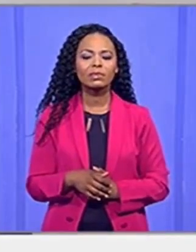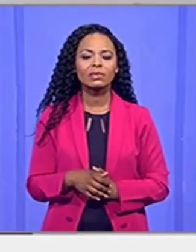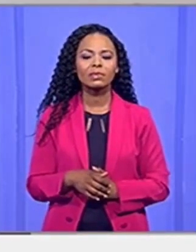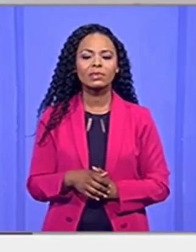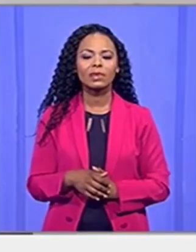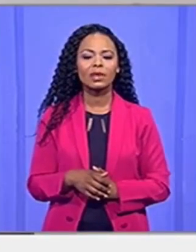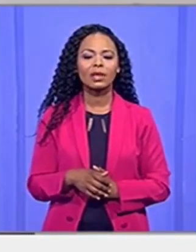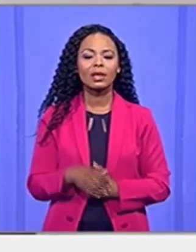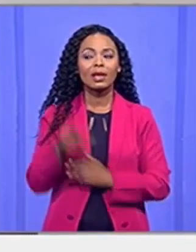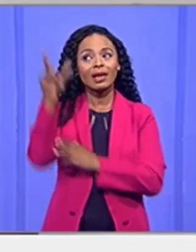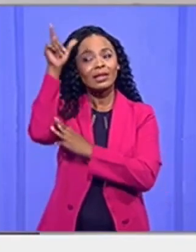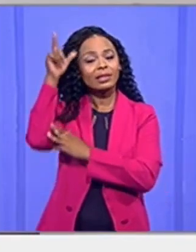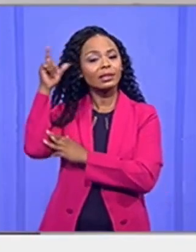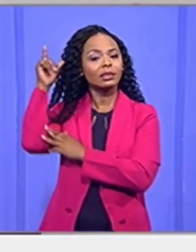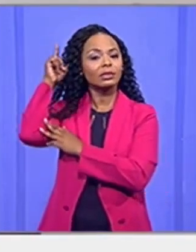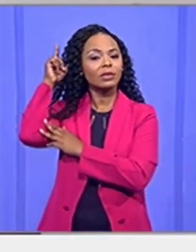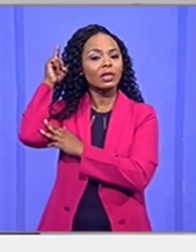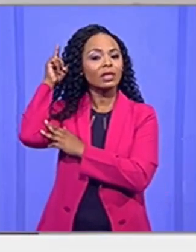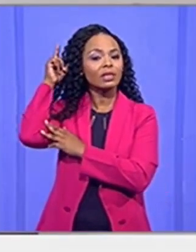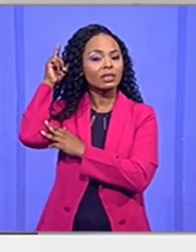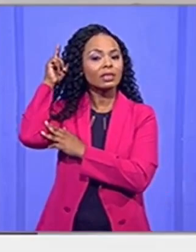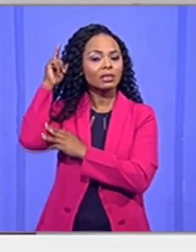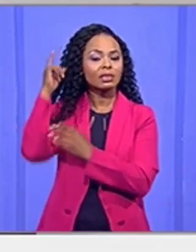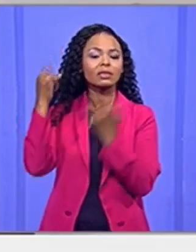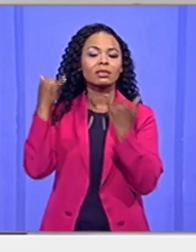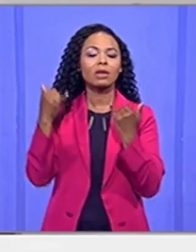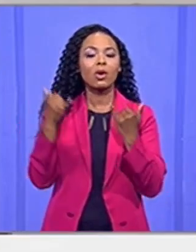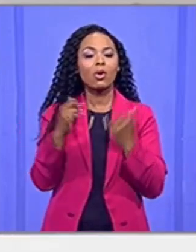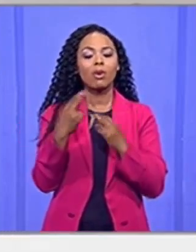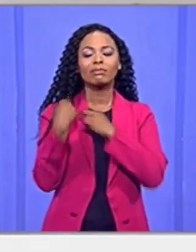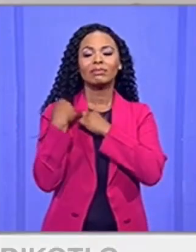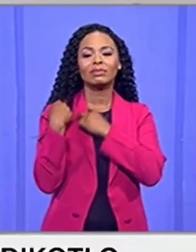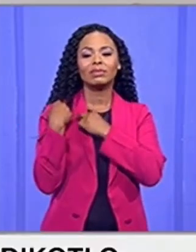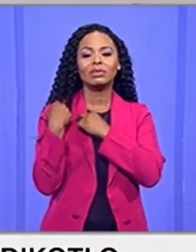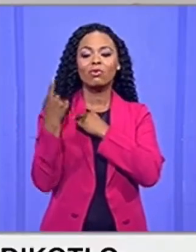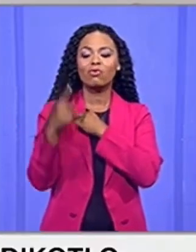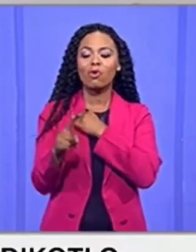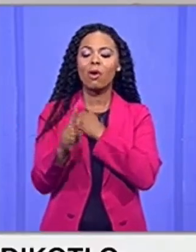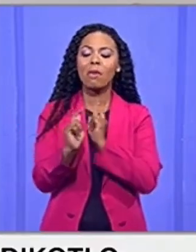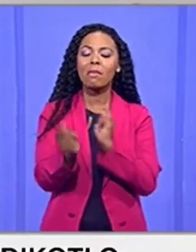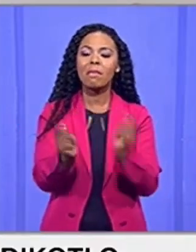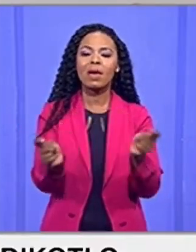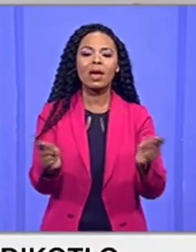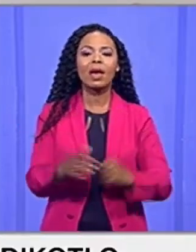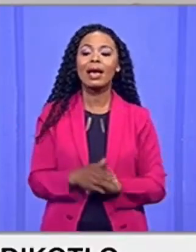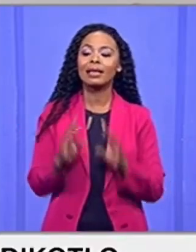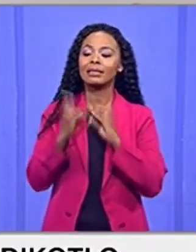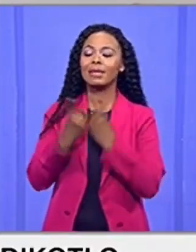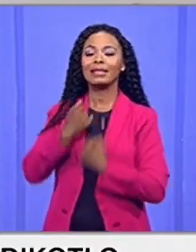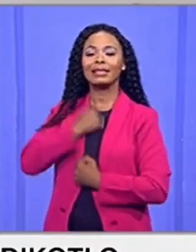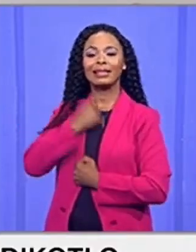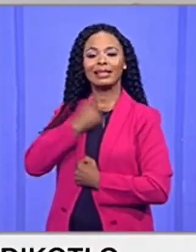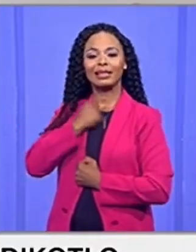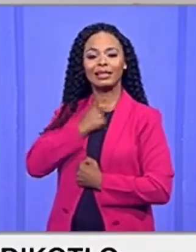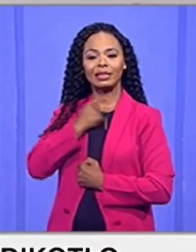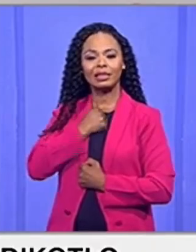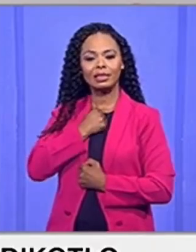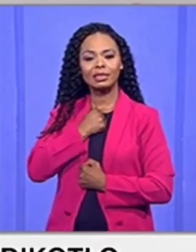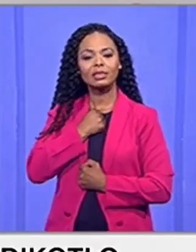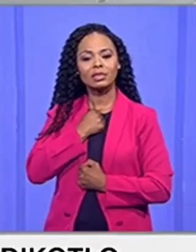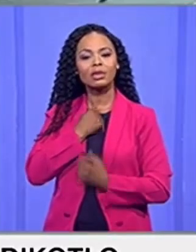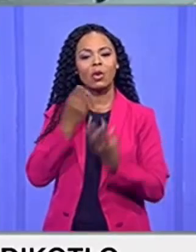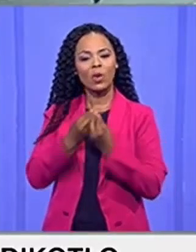is not administering these payments. It's my department and its entities that